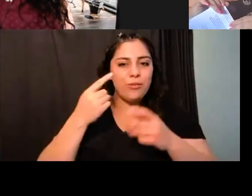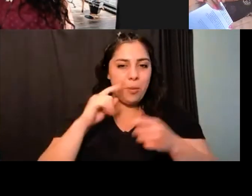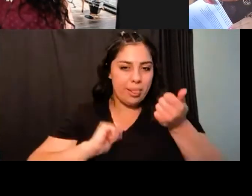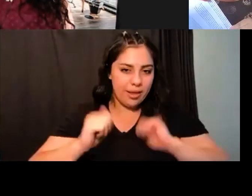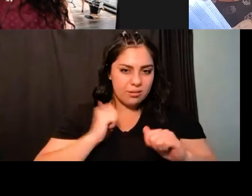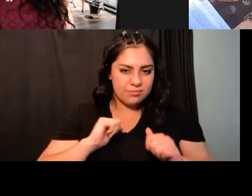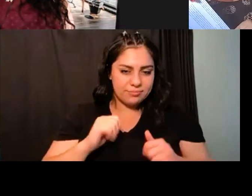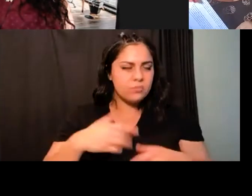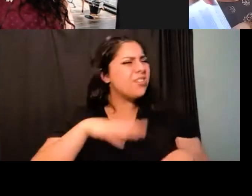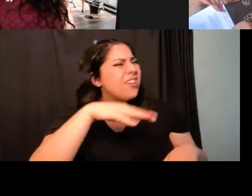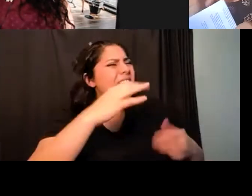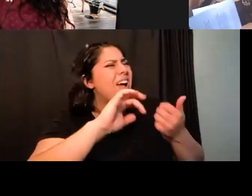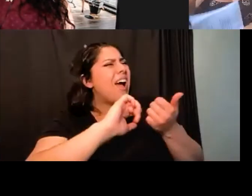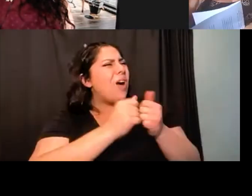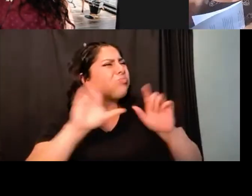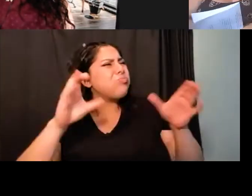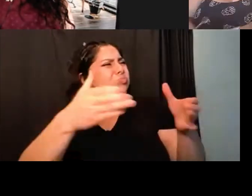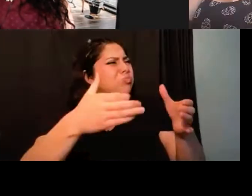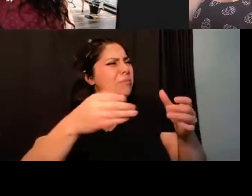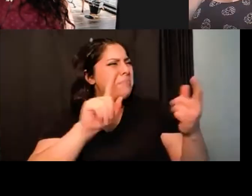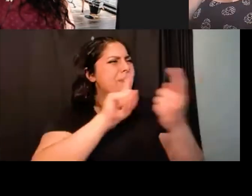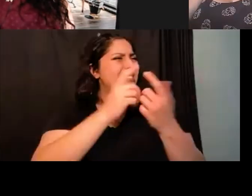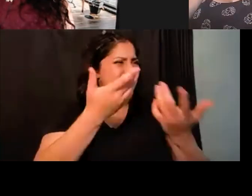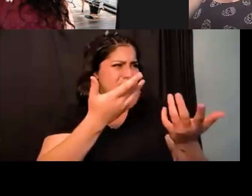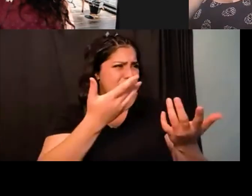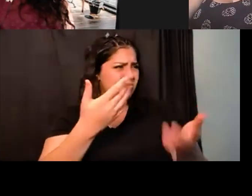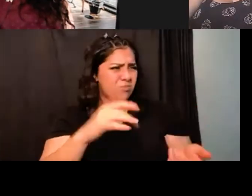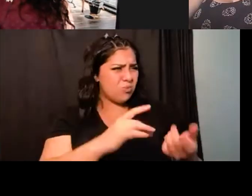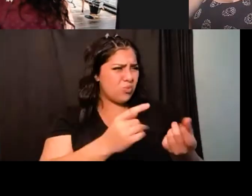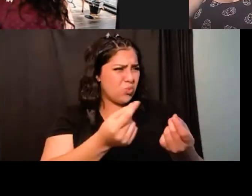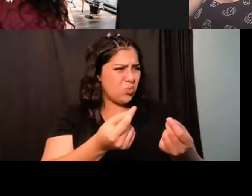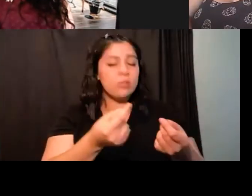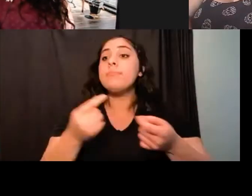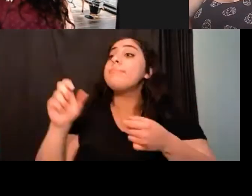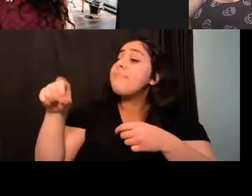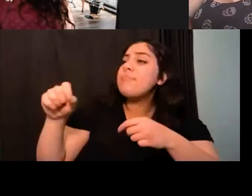writing life of New York City, or? Poetry communities, yeah.